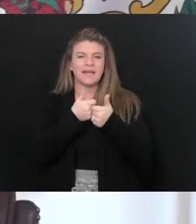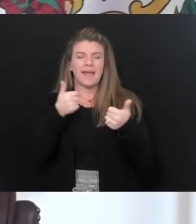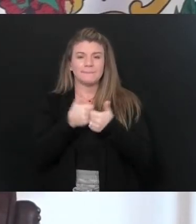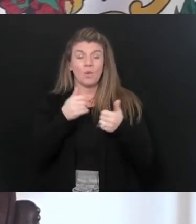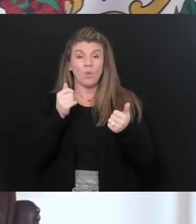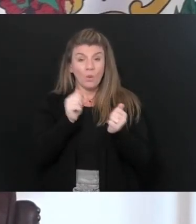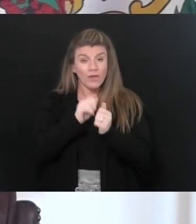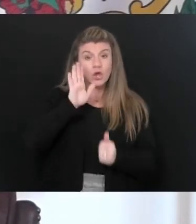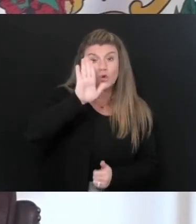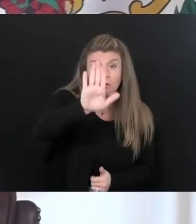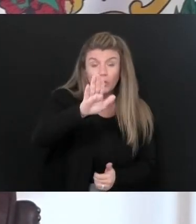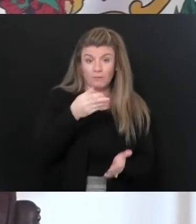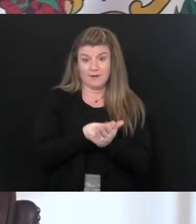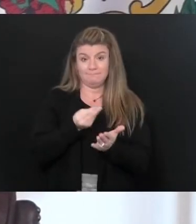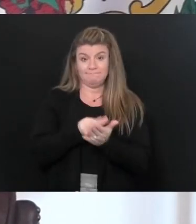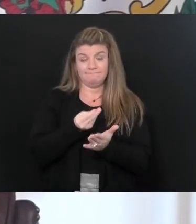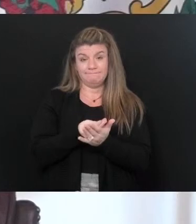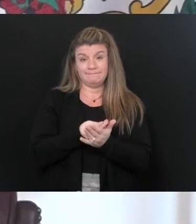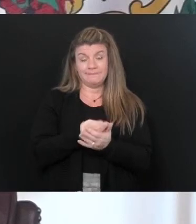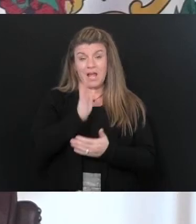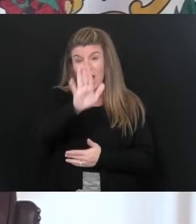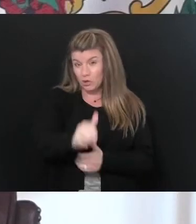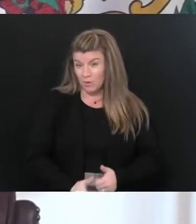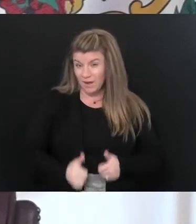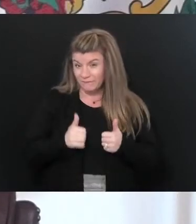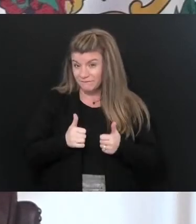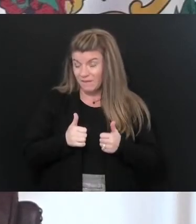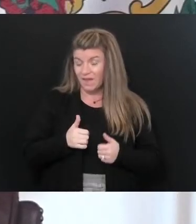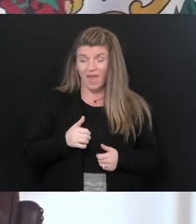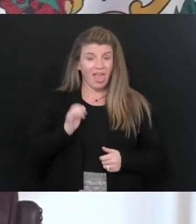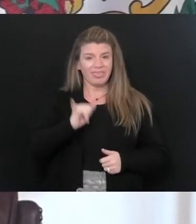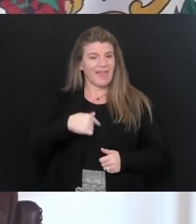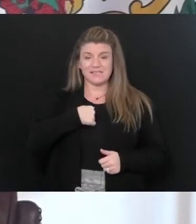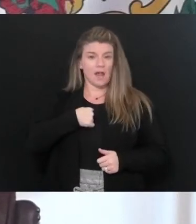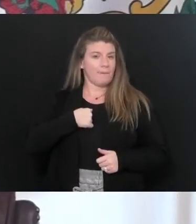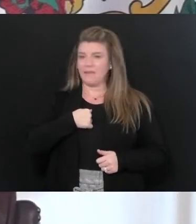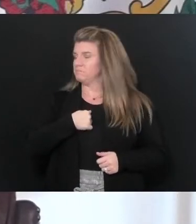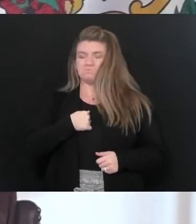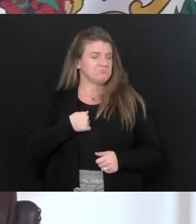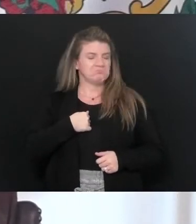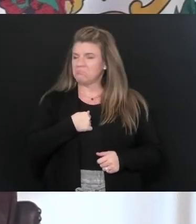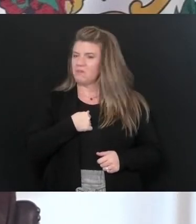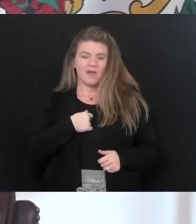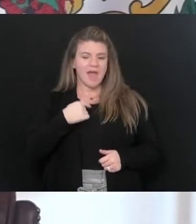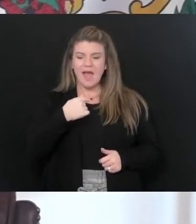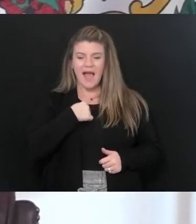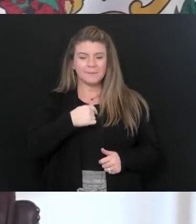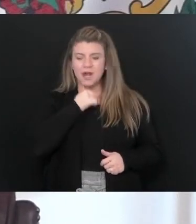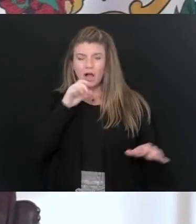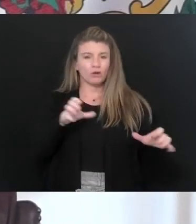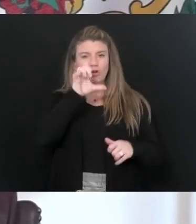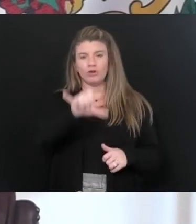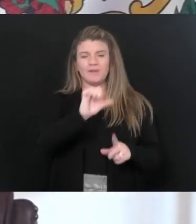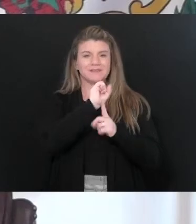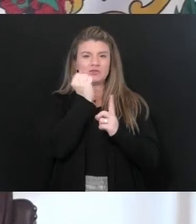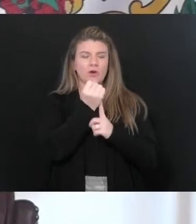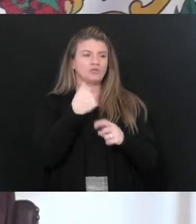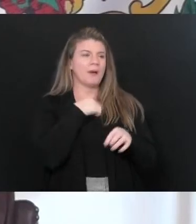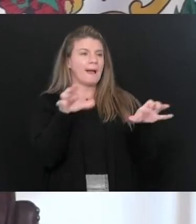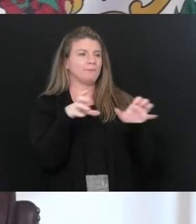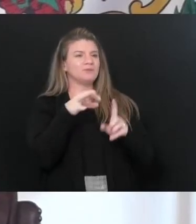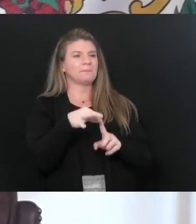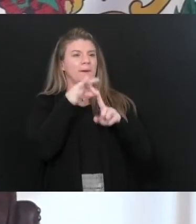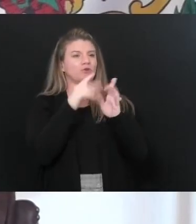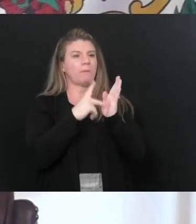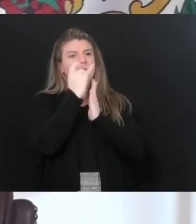your lives. You're not going to see that out of me. You're not going to see a situation to where I'm just doing special